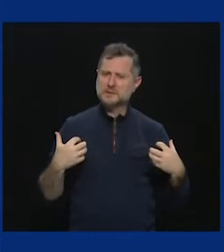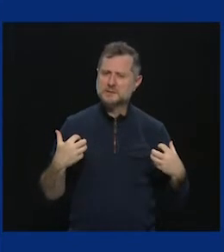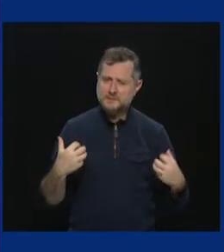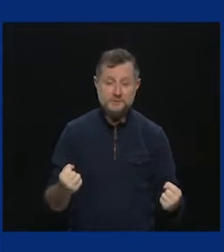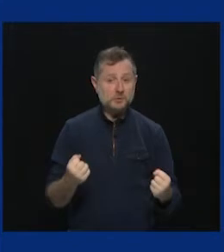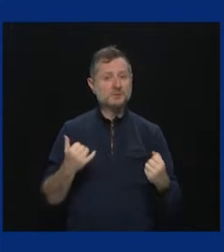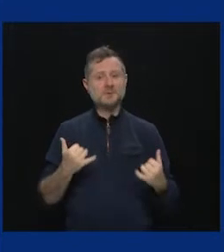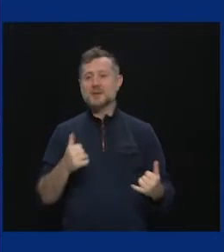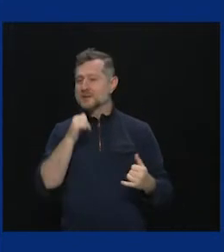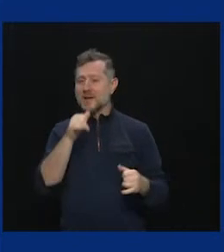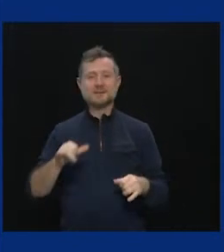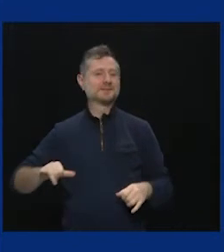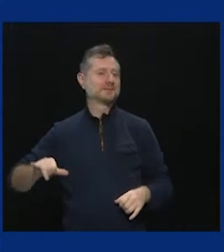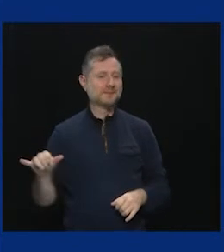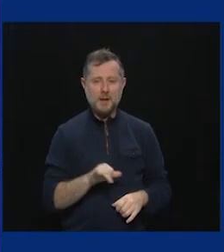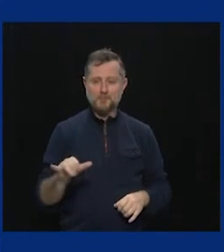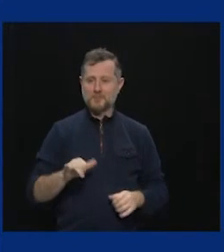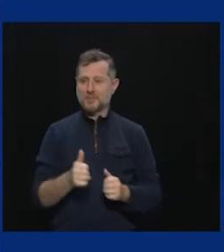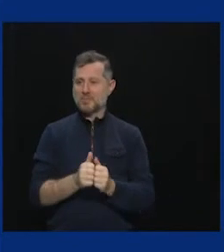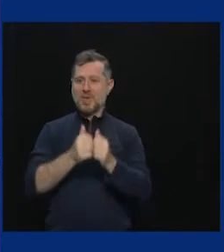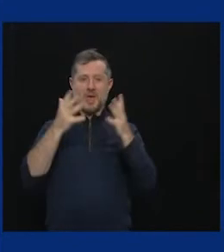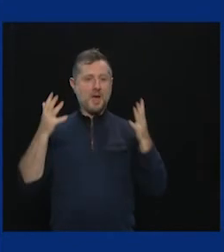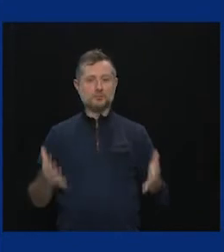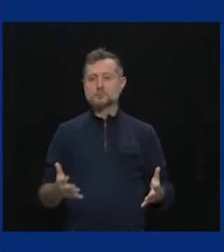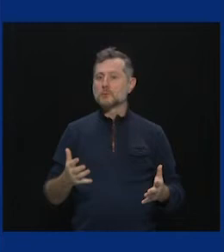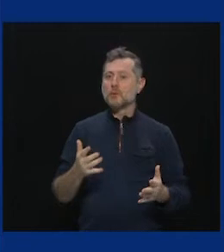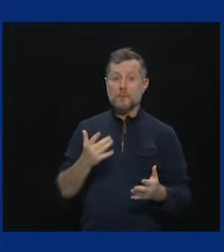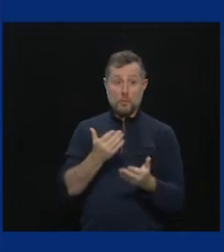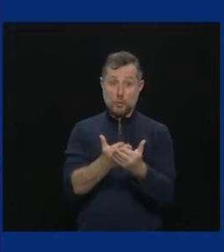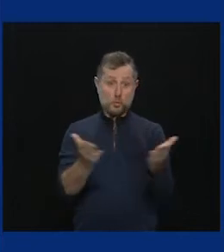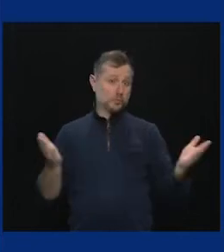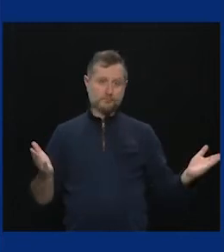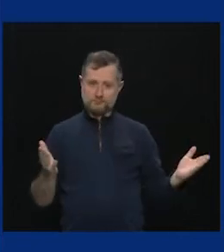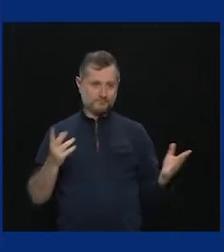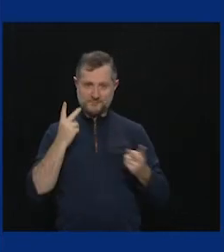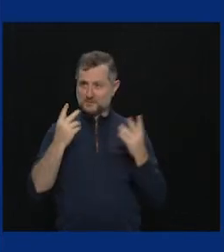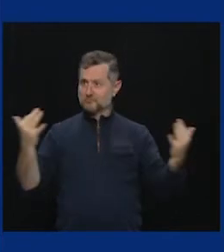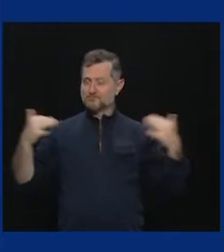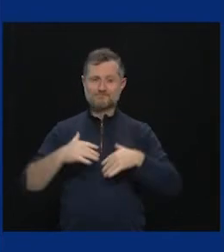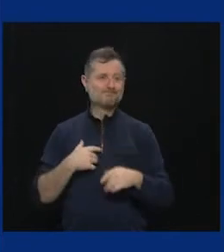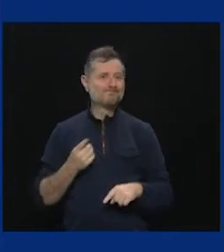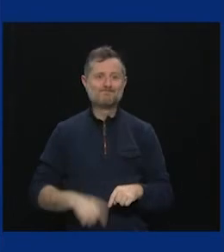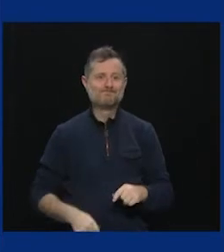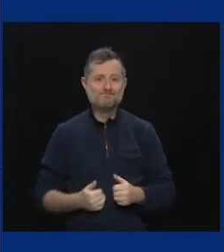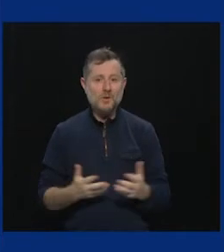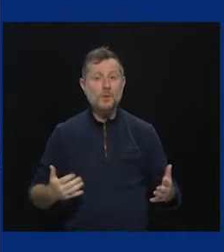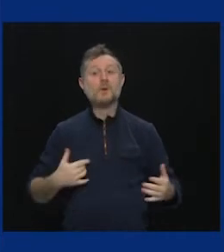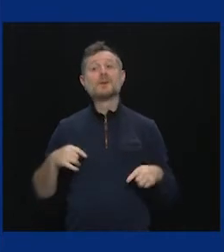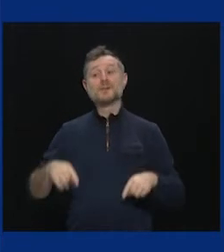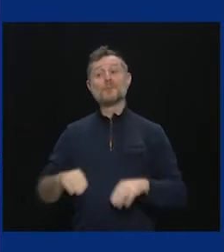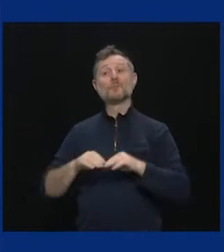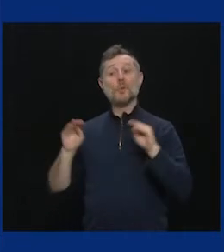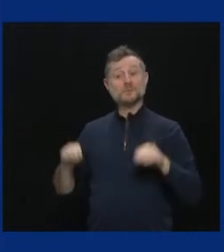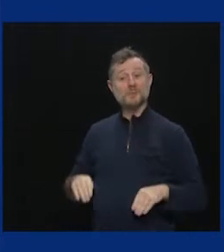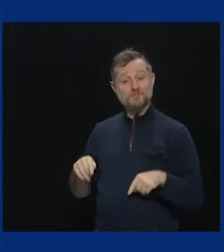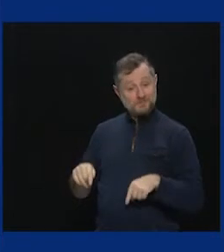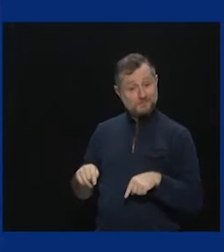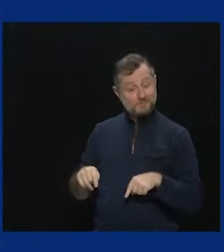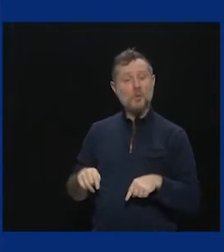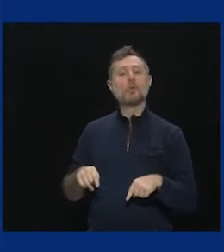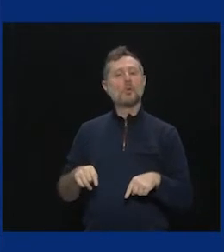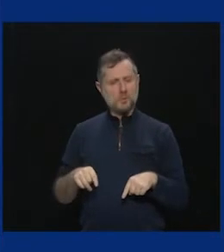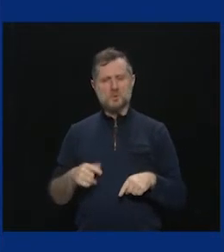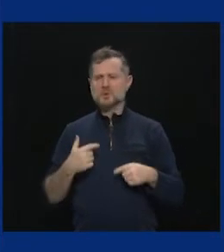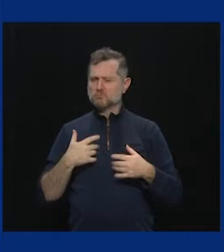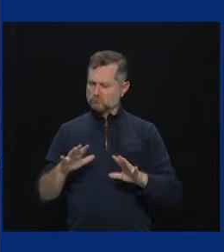without all of our visitors. Here at the museum, we have endeavored to do our part by continuing to pursue our